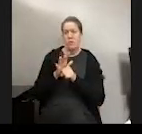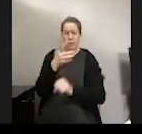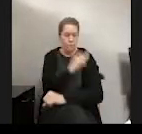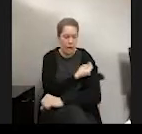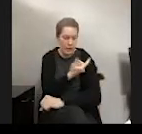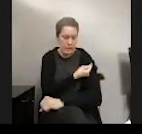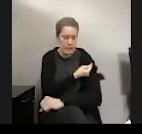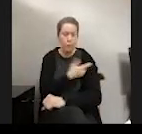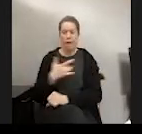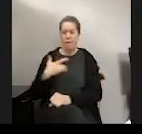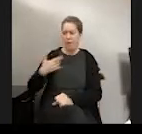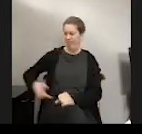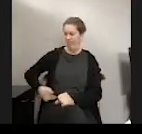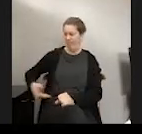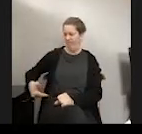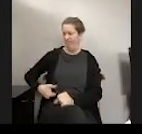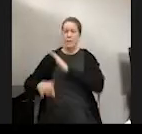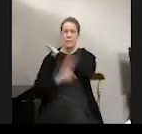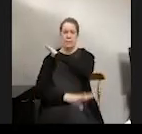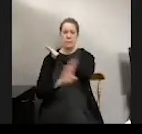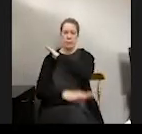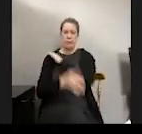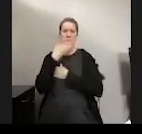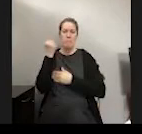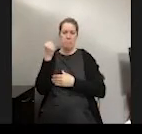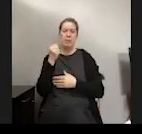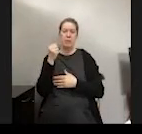right choice. Mm-hmm. And potentially